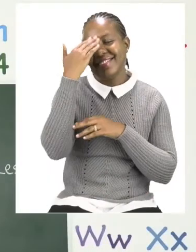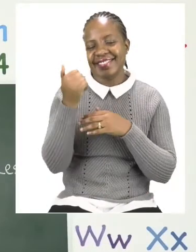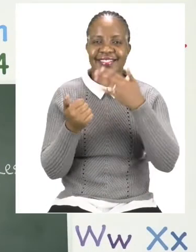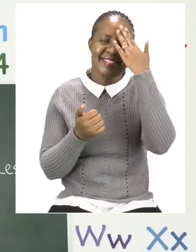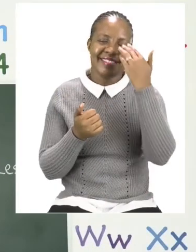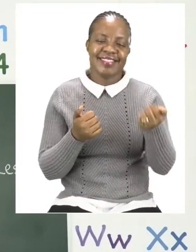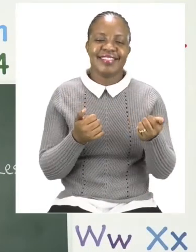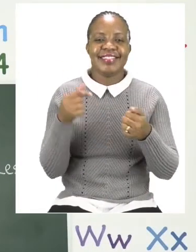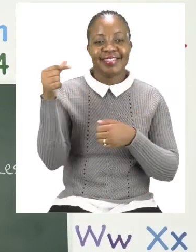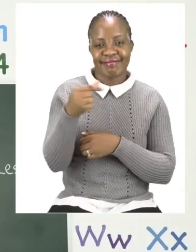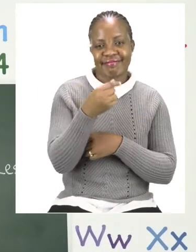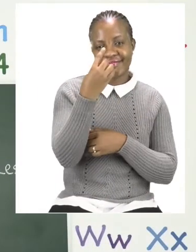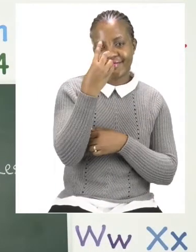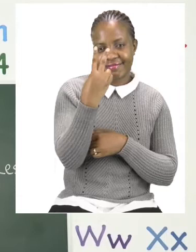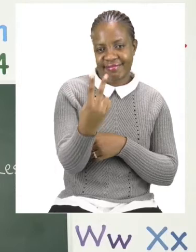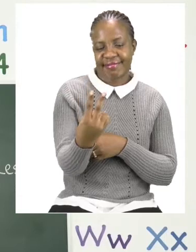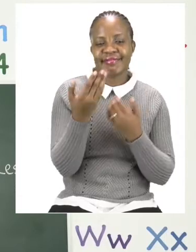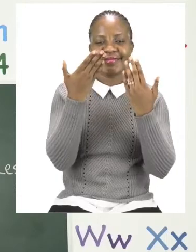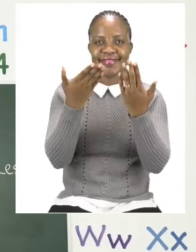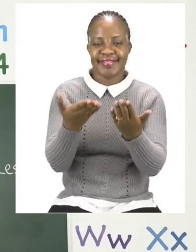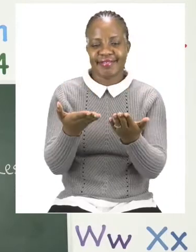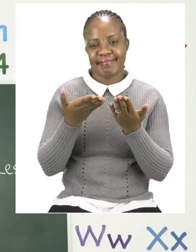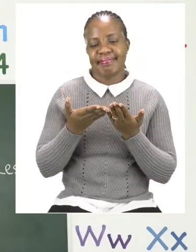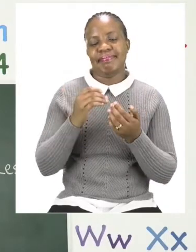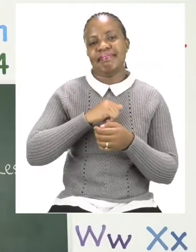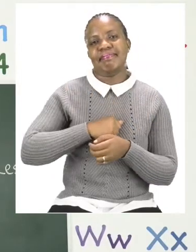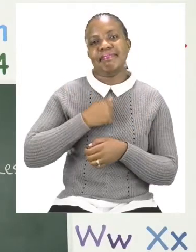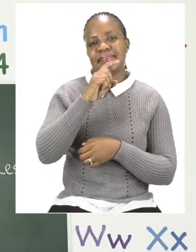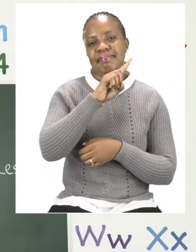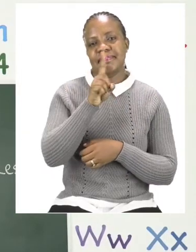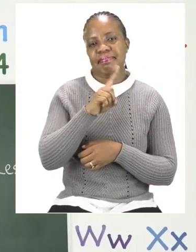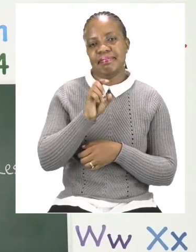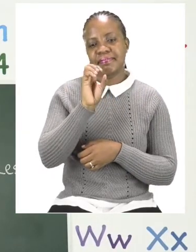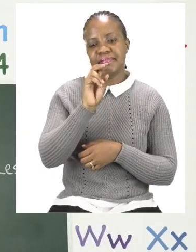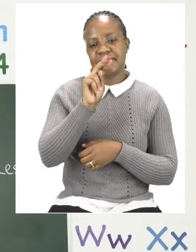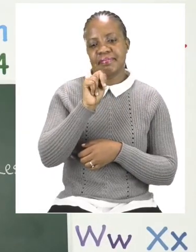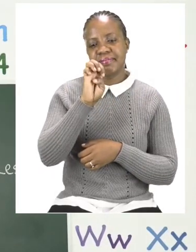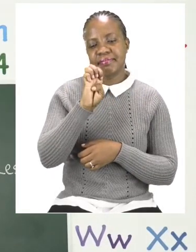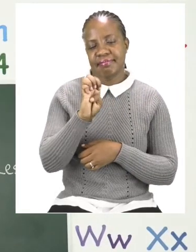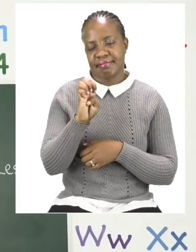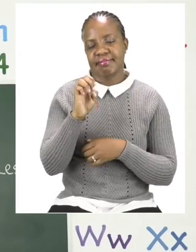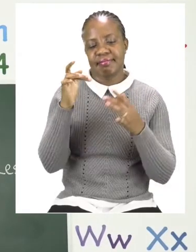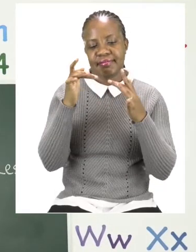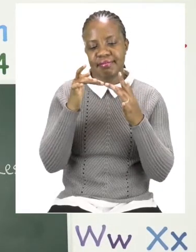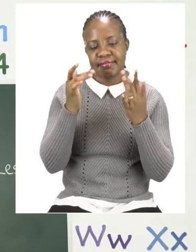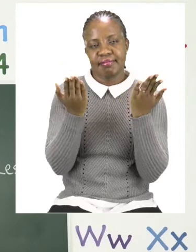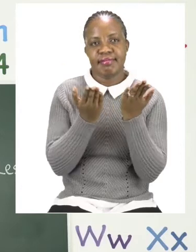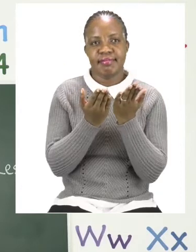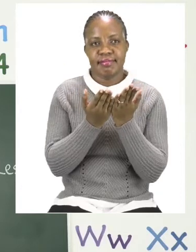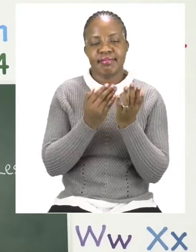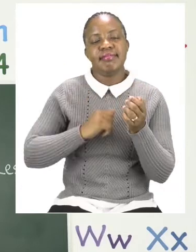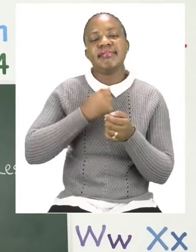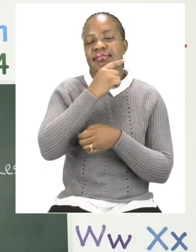Hello grade 2s and welcome to My Zone Online School. My name is Teacher Mutsa